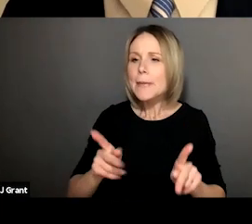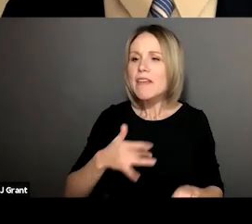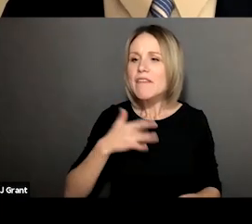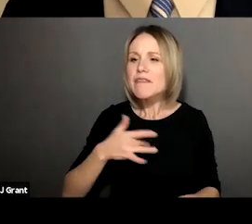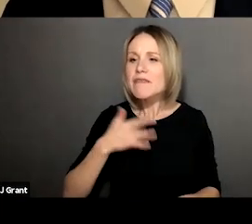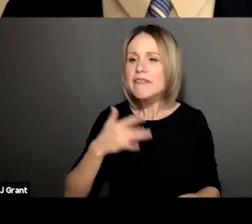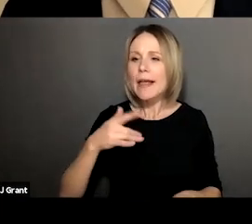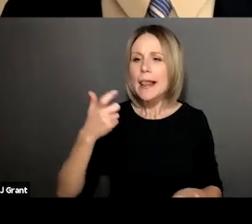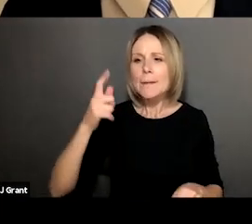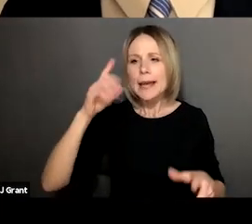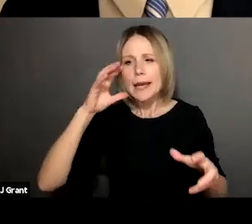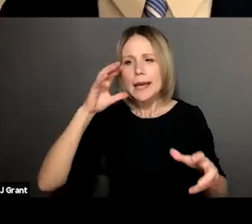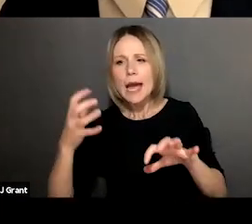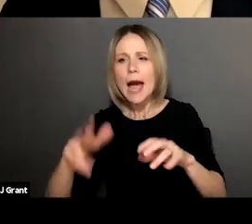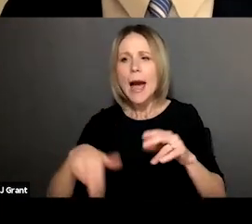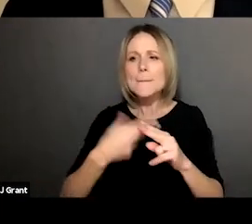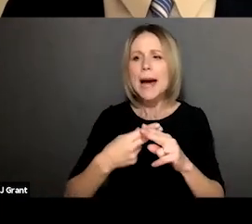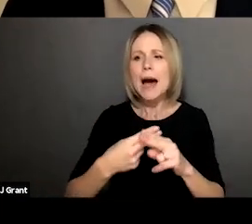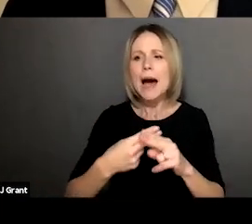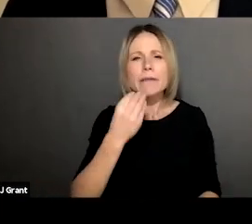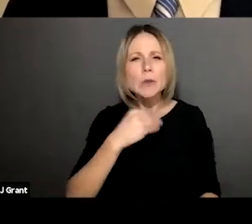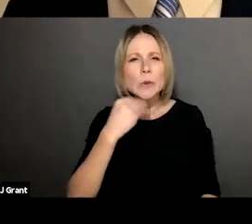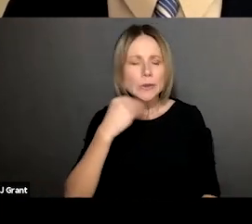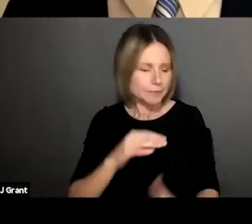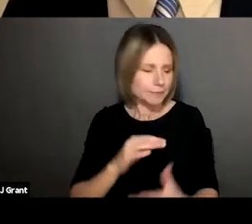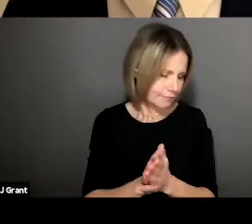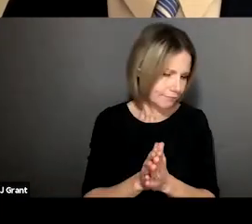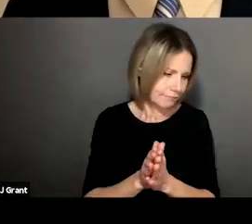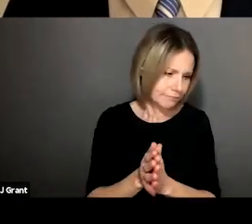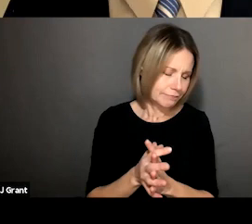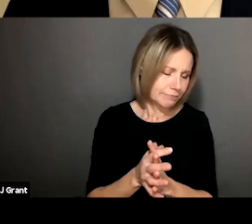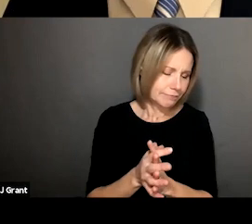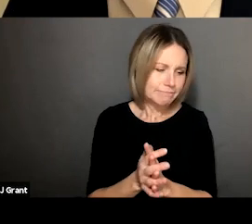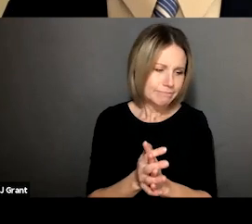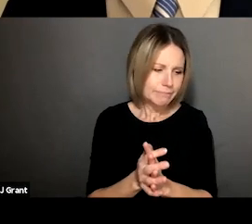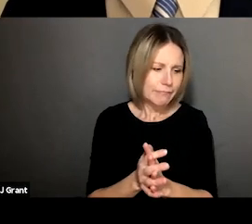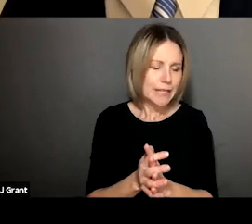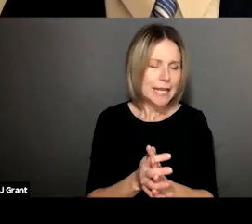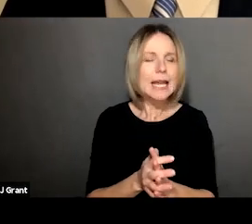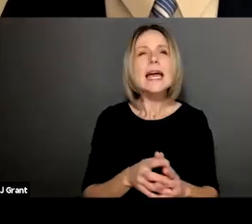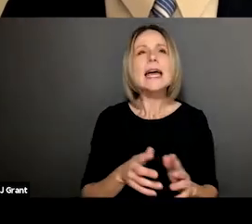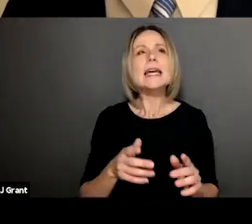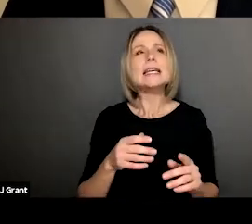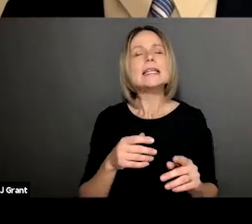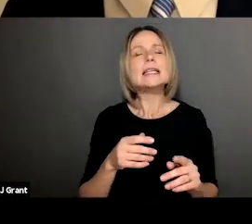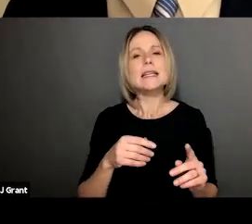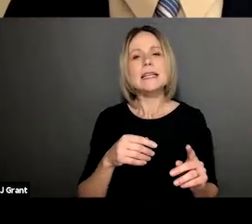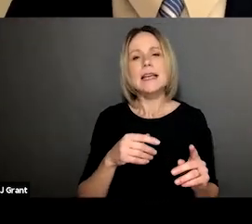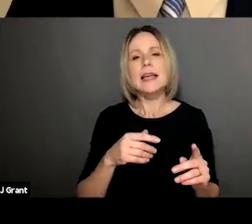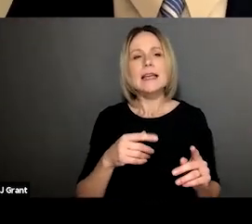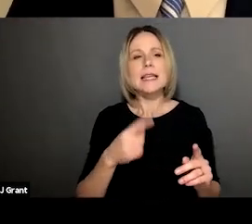it is. And some of that has to do with the people that are here, and some of that has to do with the produce